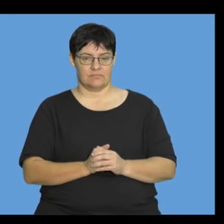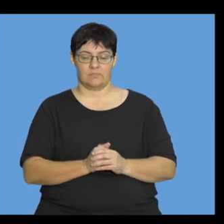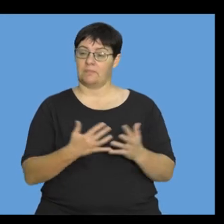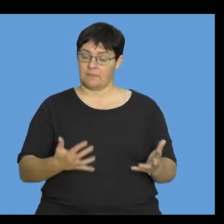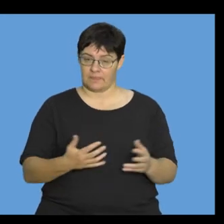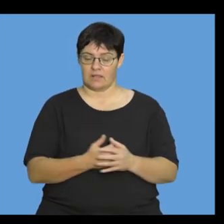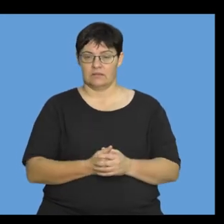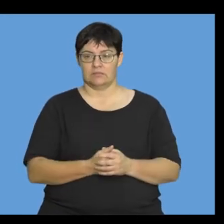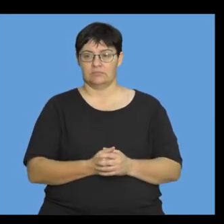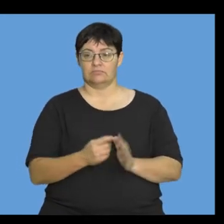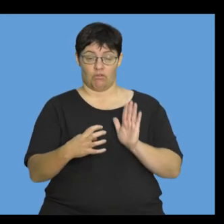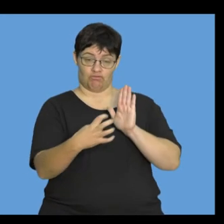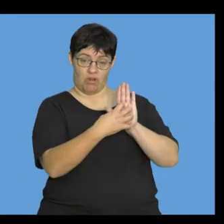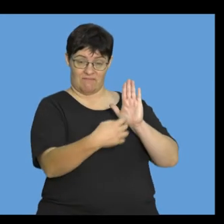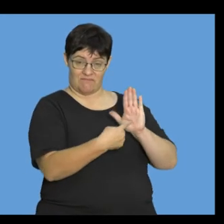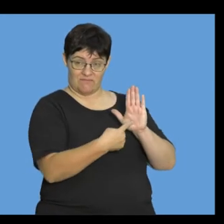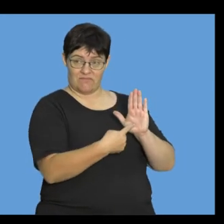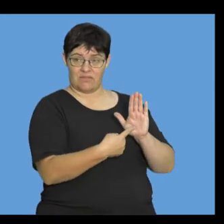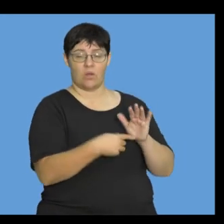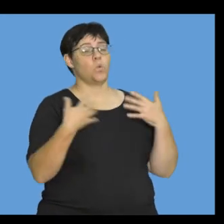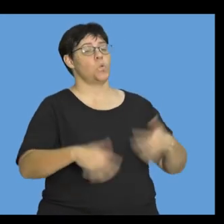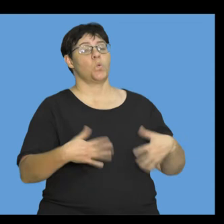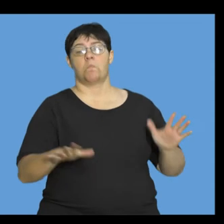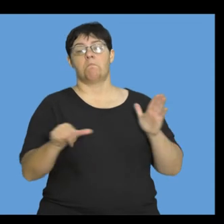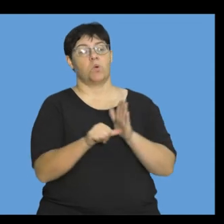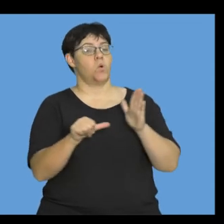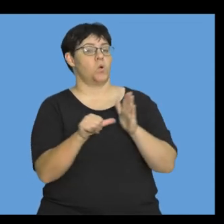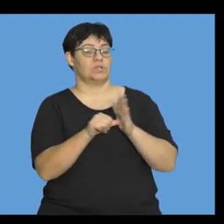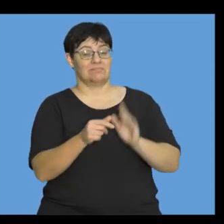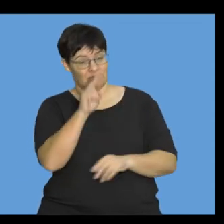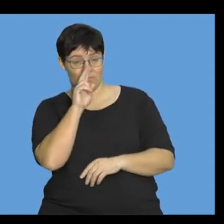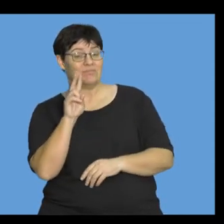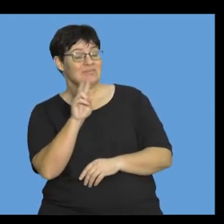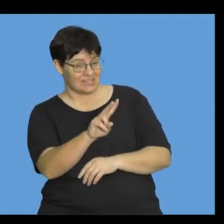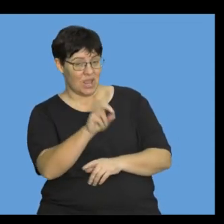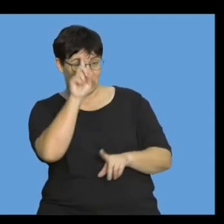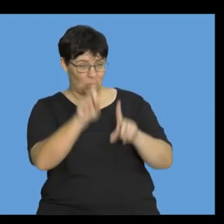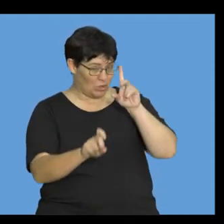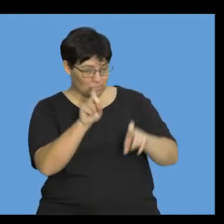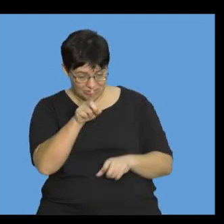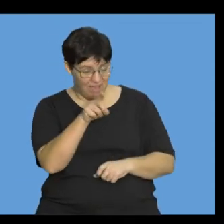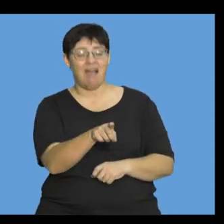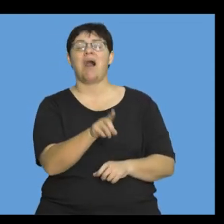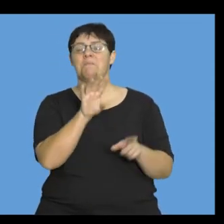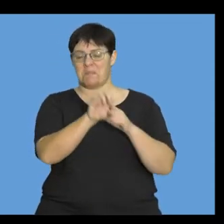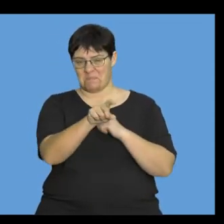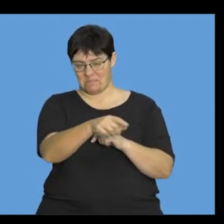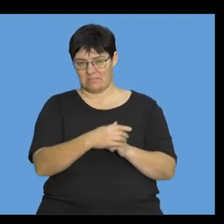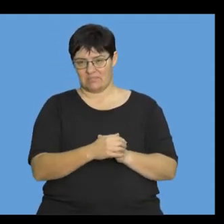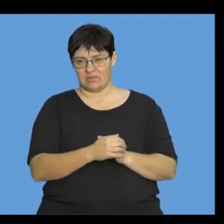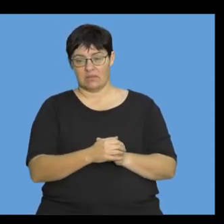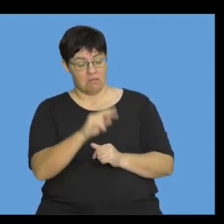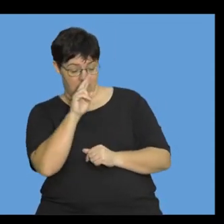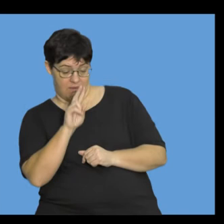temperature. Okay, now this graph, NB, NB, NB, you're going to see when we do our questions as